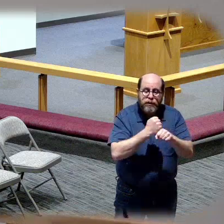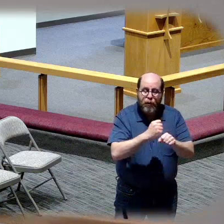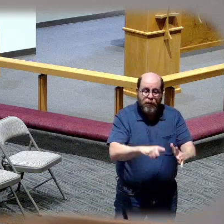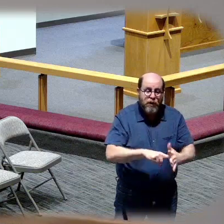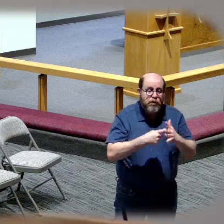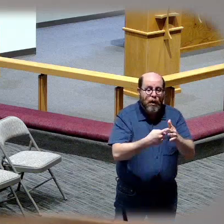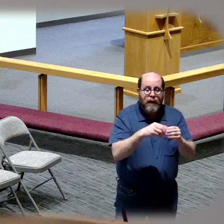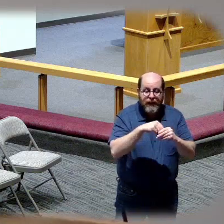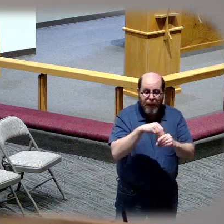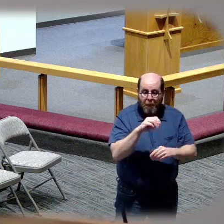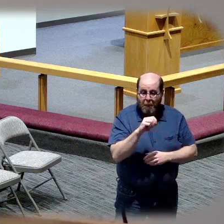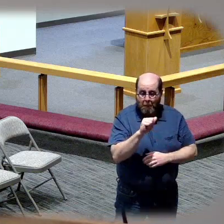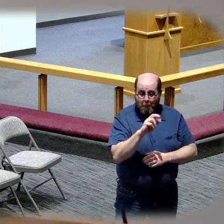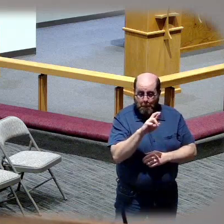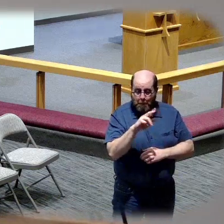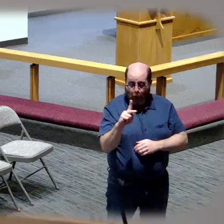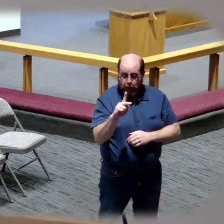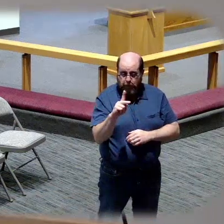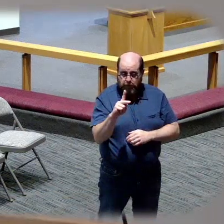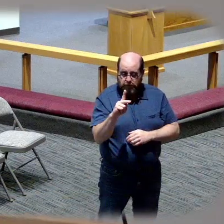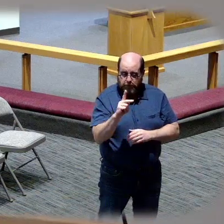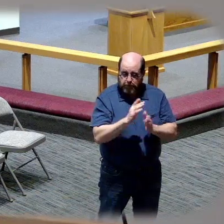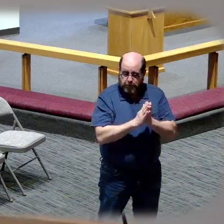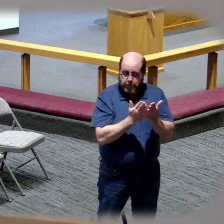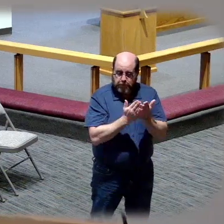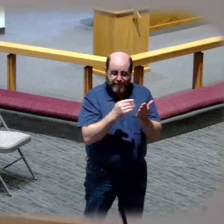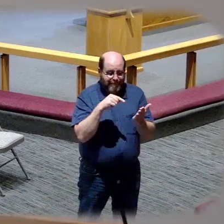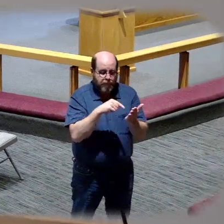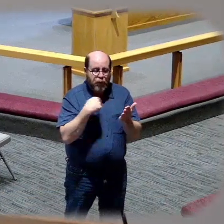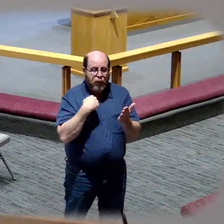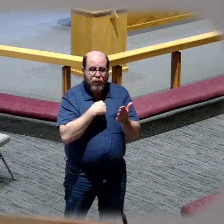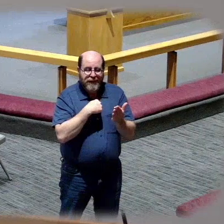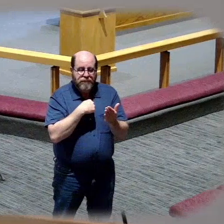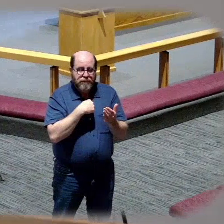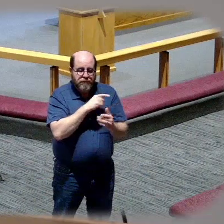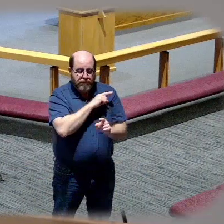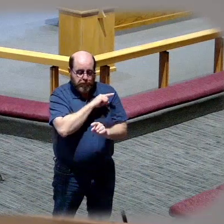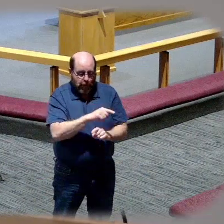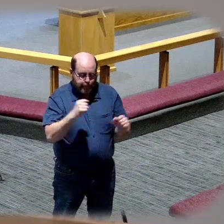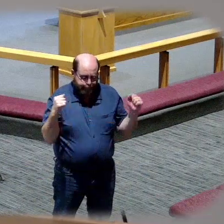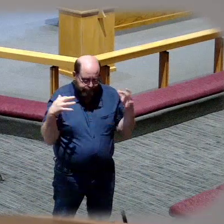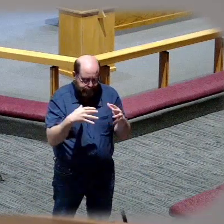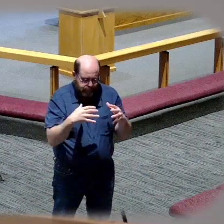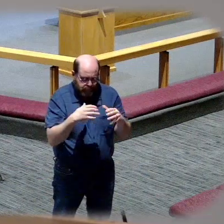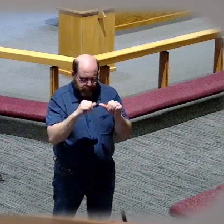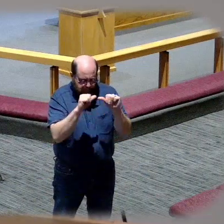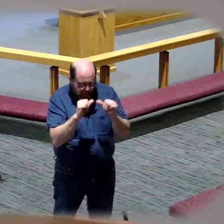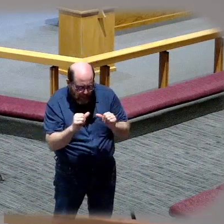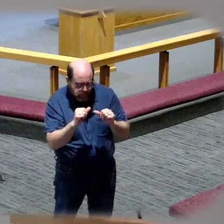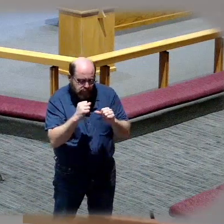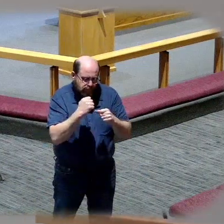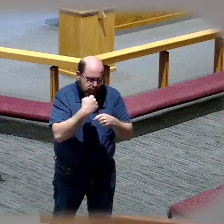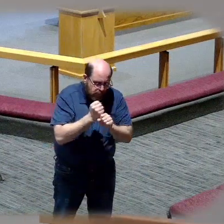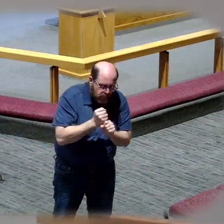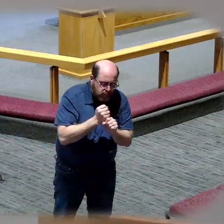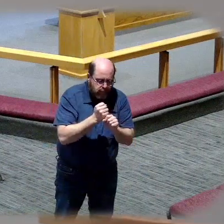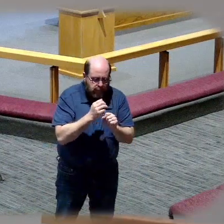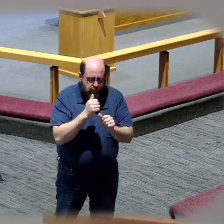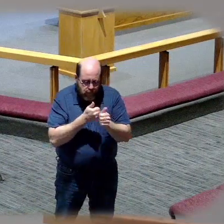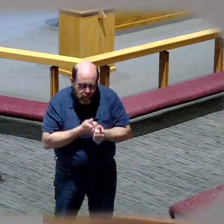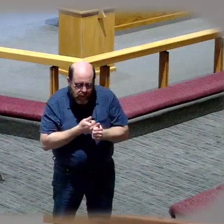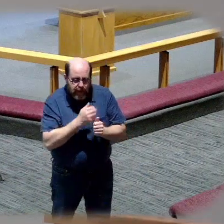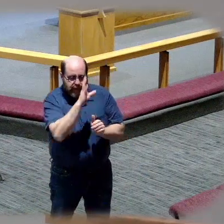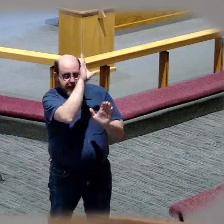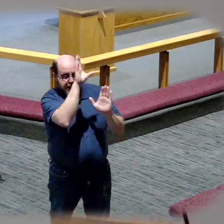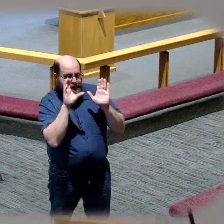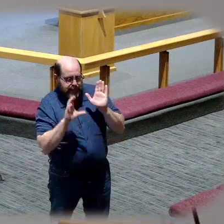year. Each week, as God's people, we come to this place to be shaped and molded by his word and worship, and